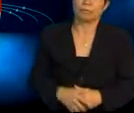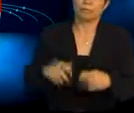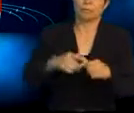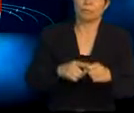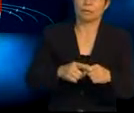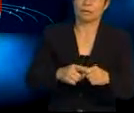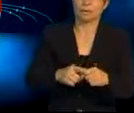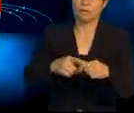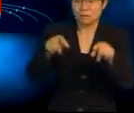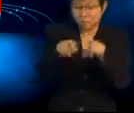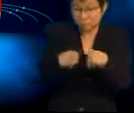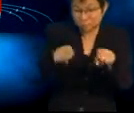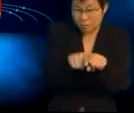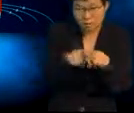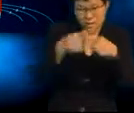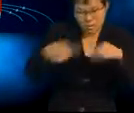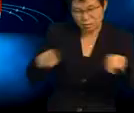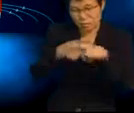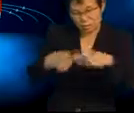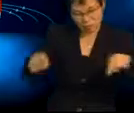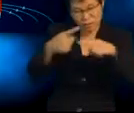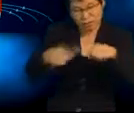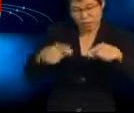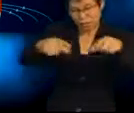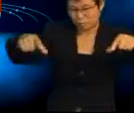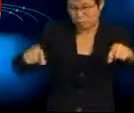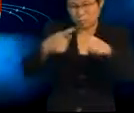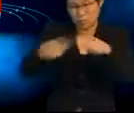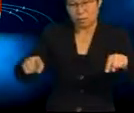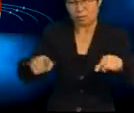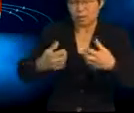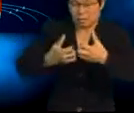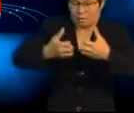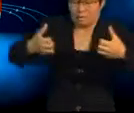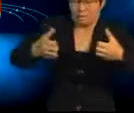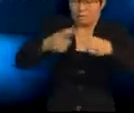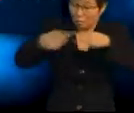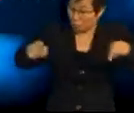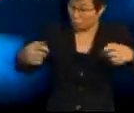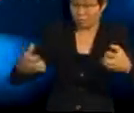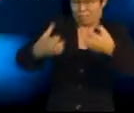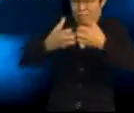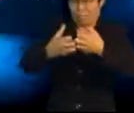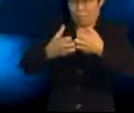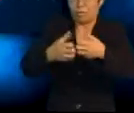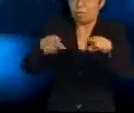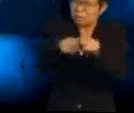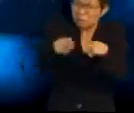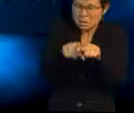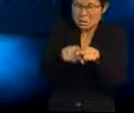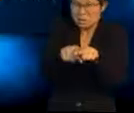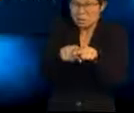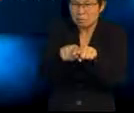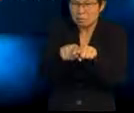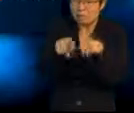When unlike poles are near each other, the field lines attract. When like poles